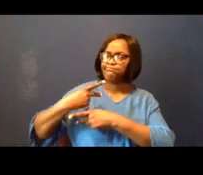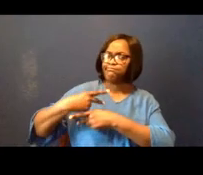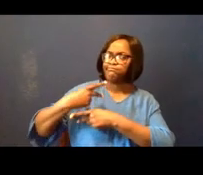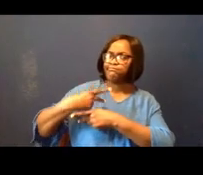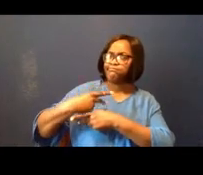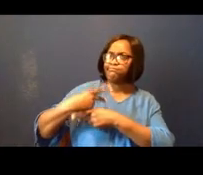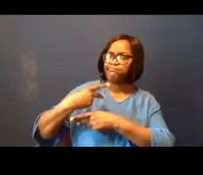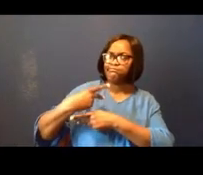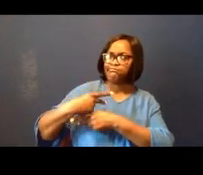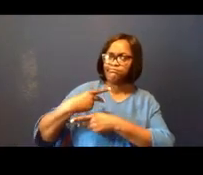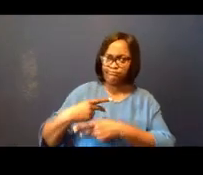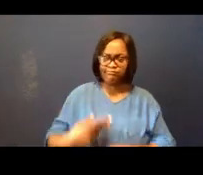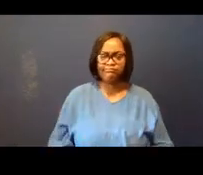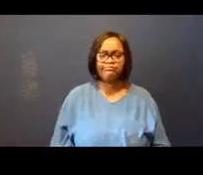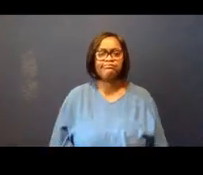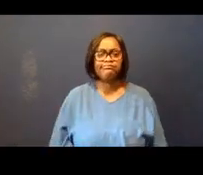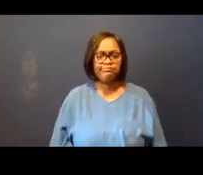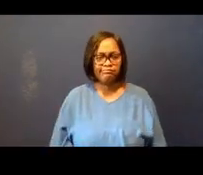devastating